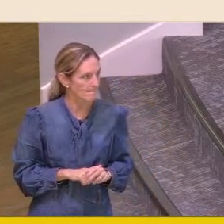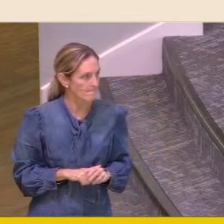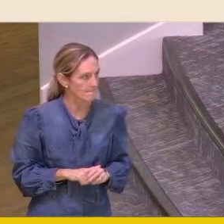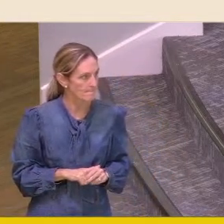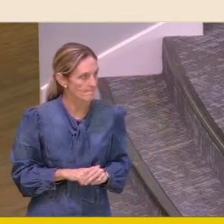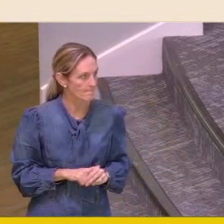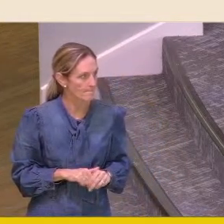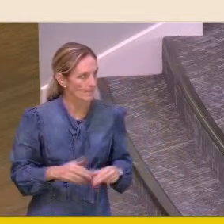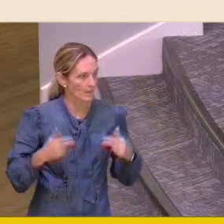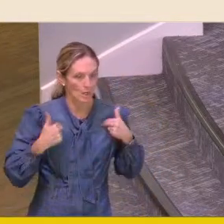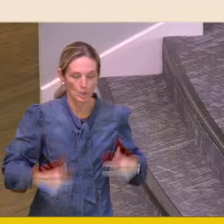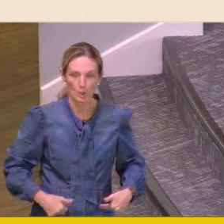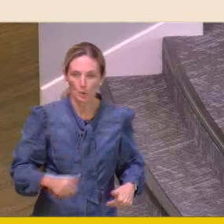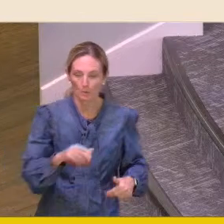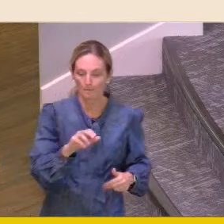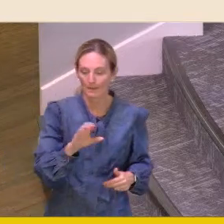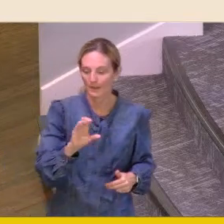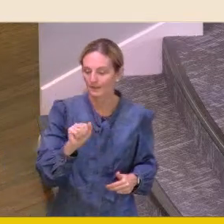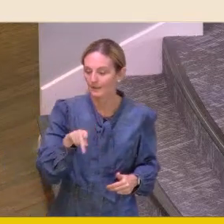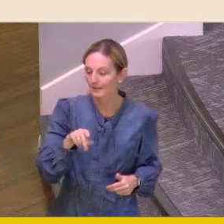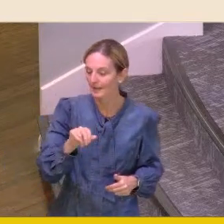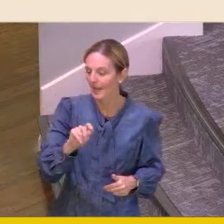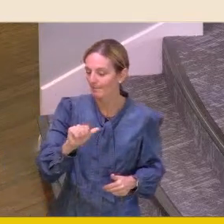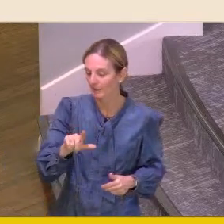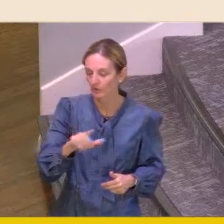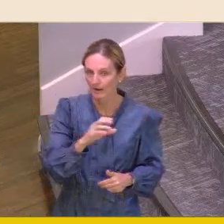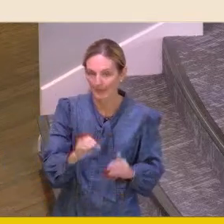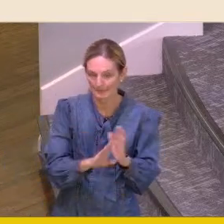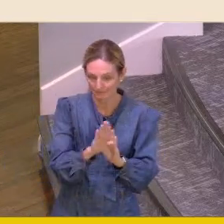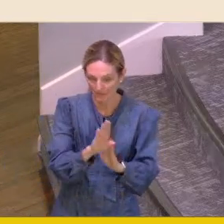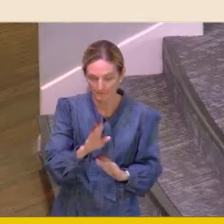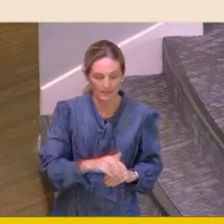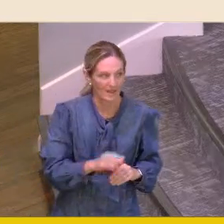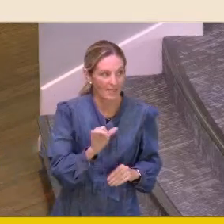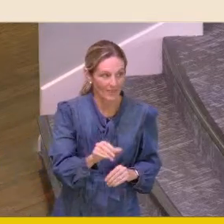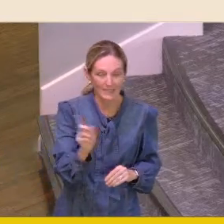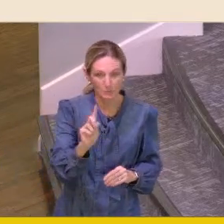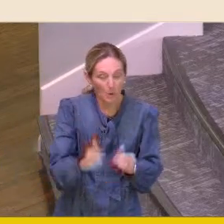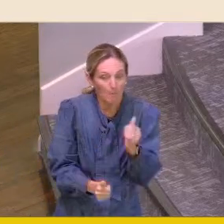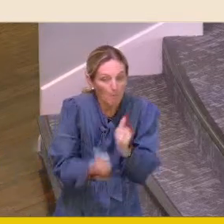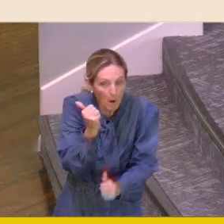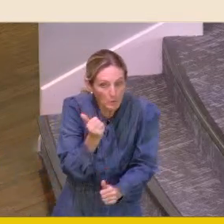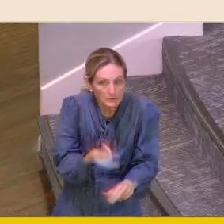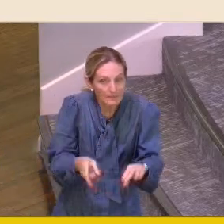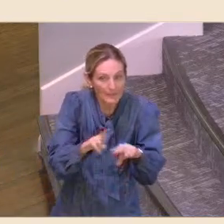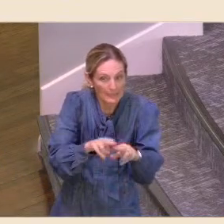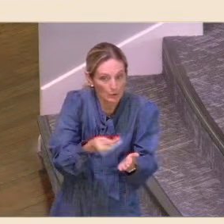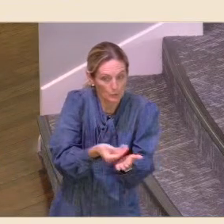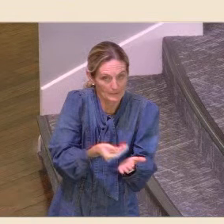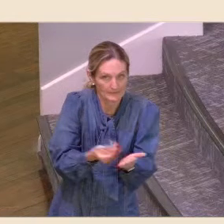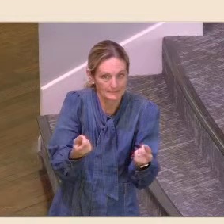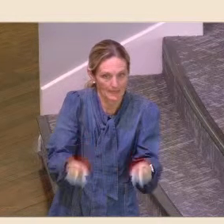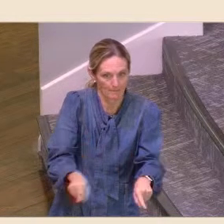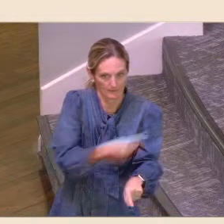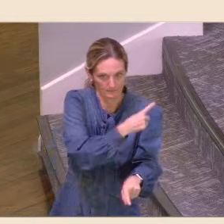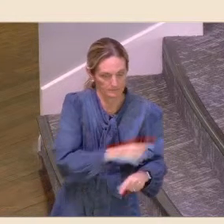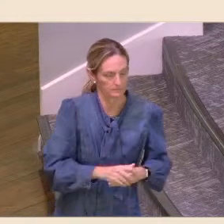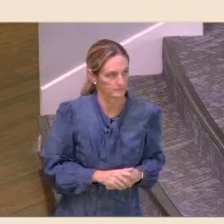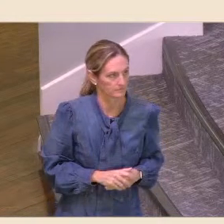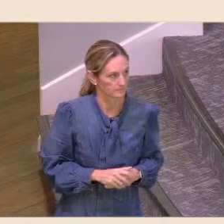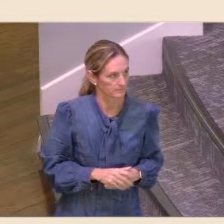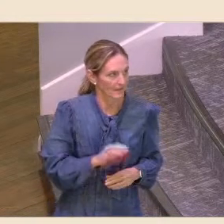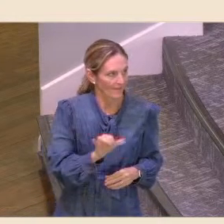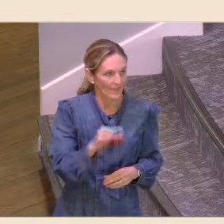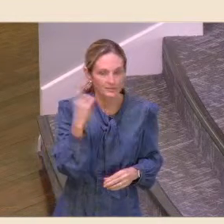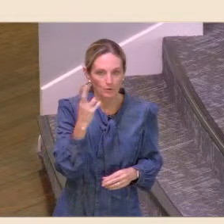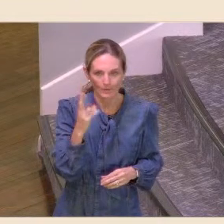Human capital and development. This is where the vast majority of the increases for this year's budget is. And that's why pretty